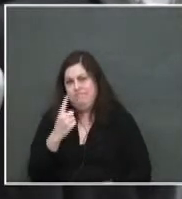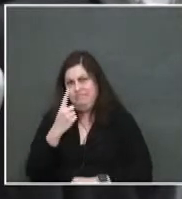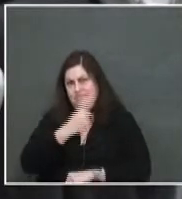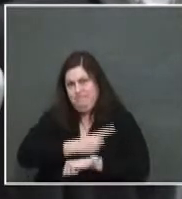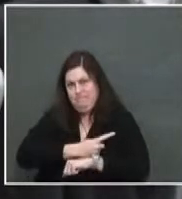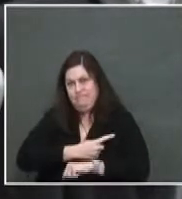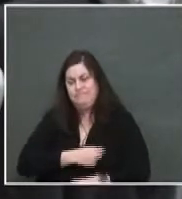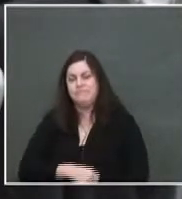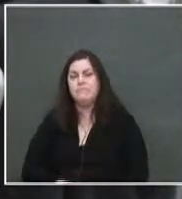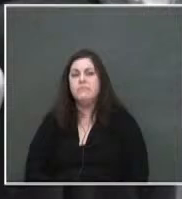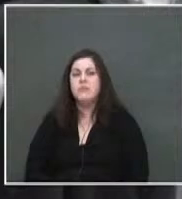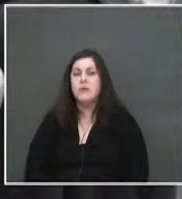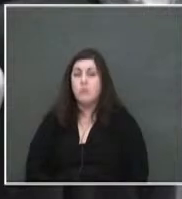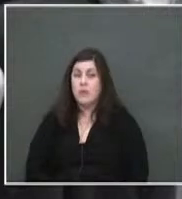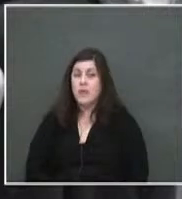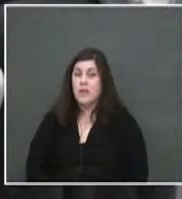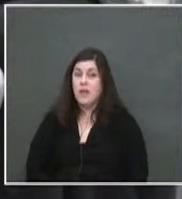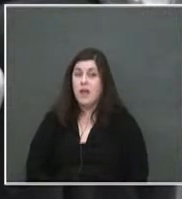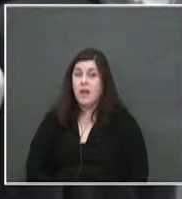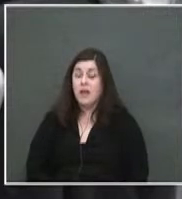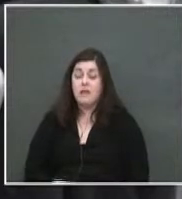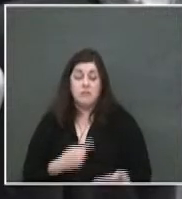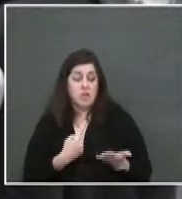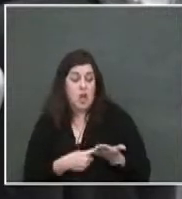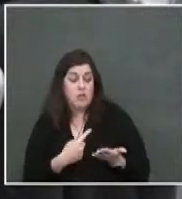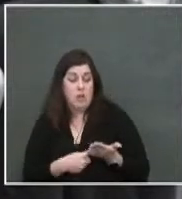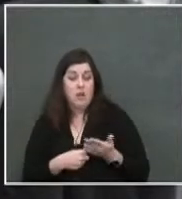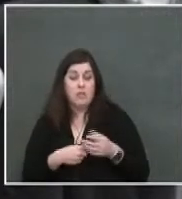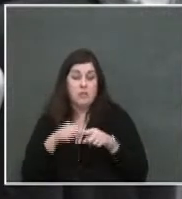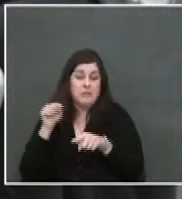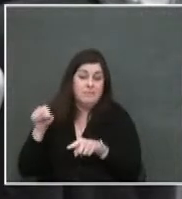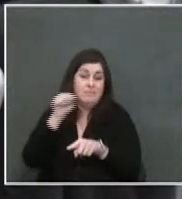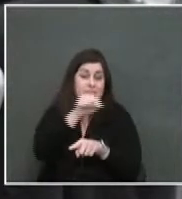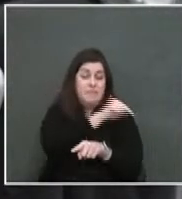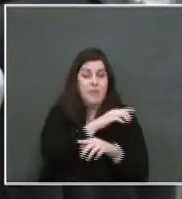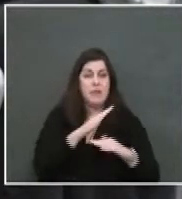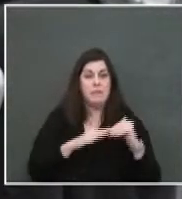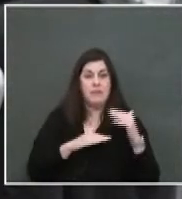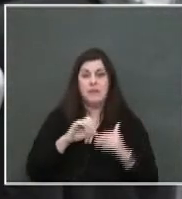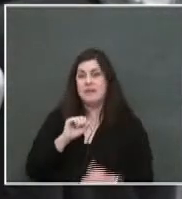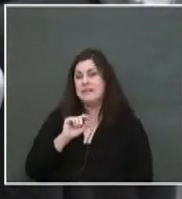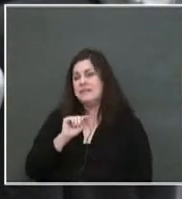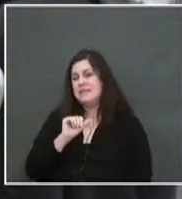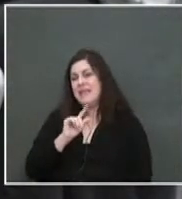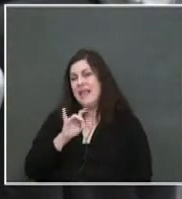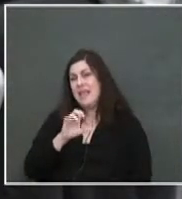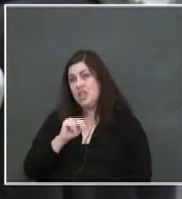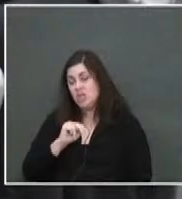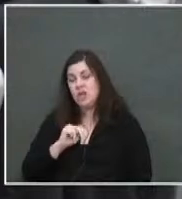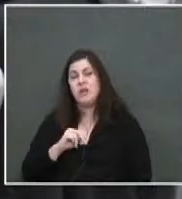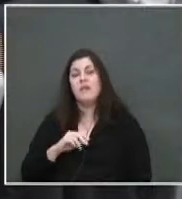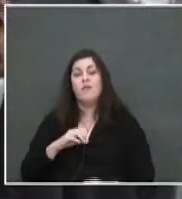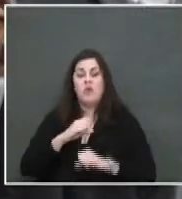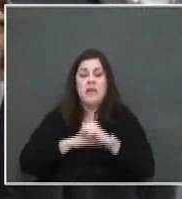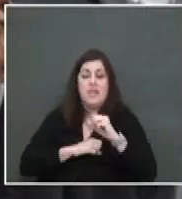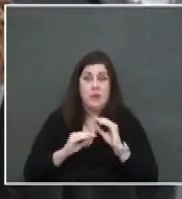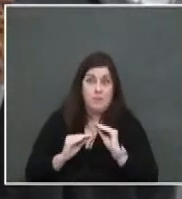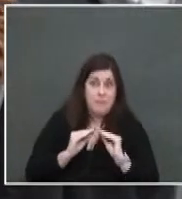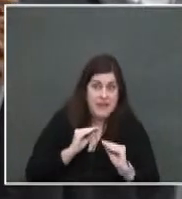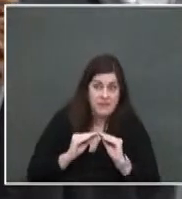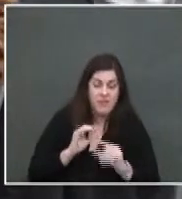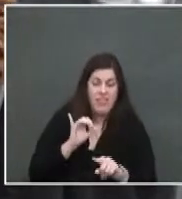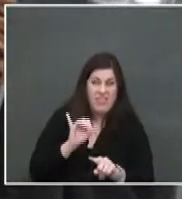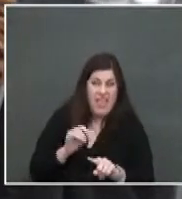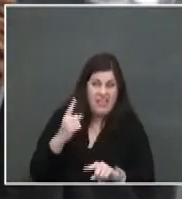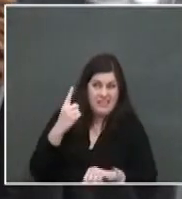we have addressed it with the fire department facilities and maintenance. For that day, there was an